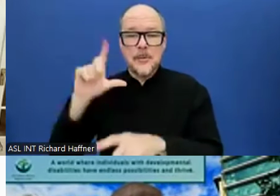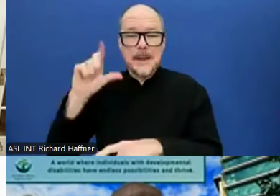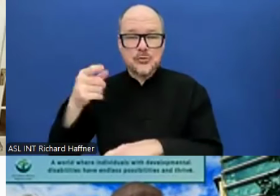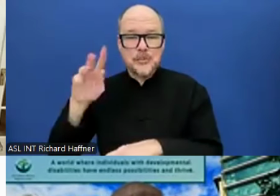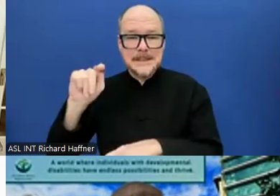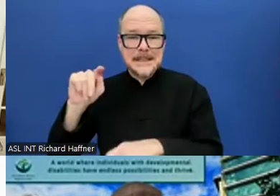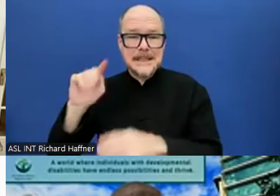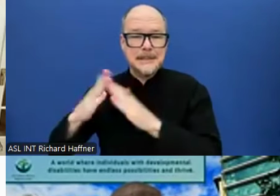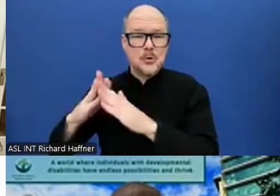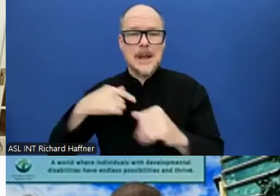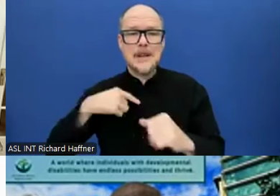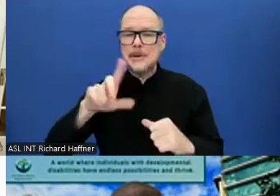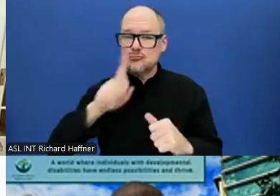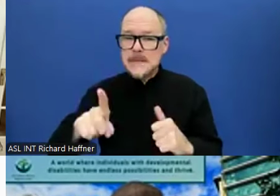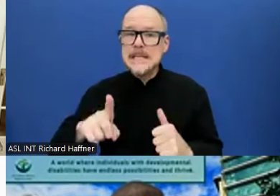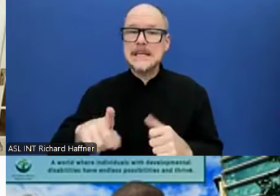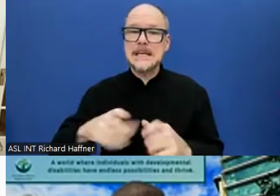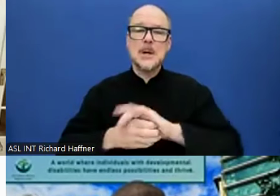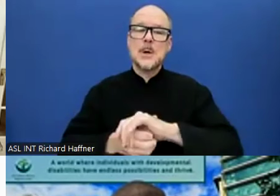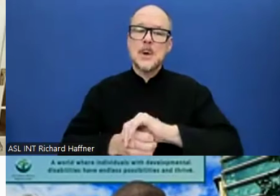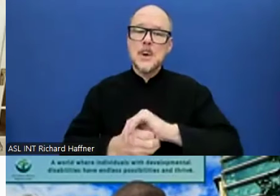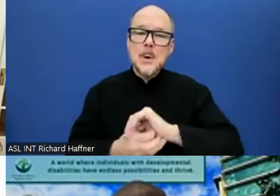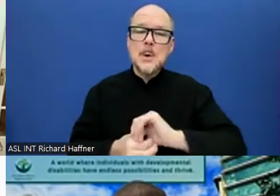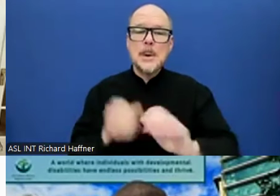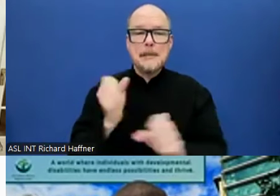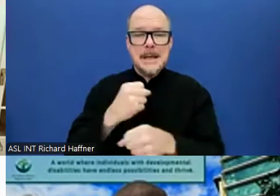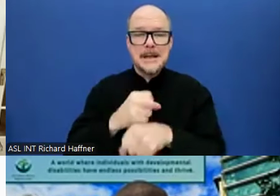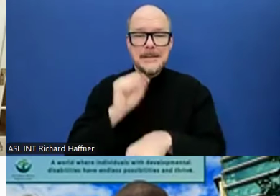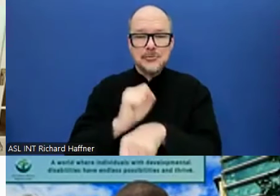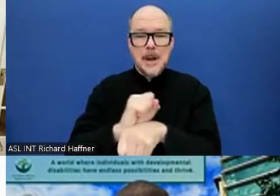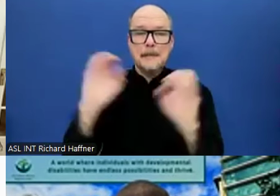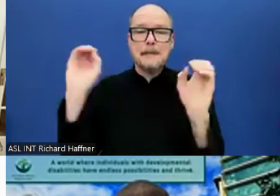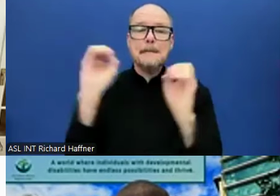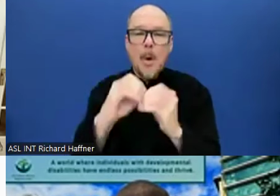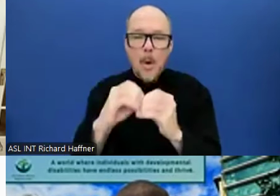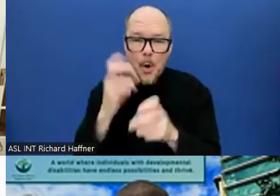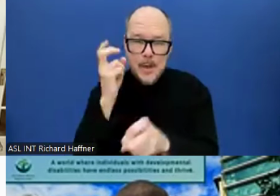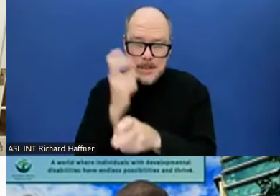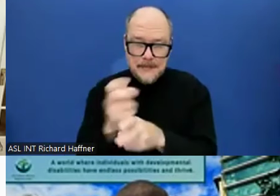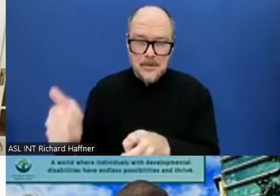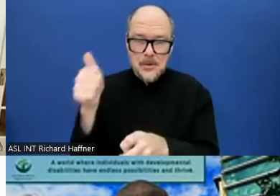I mean, it's really going to get, you're making the job more difficult. That's all I wanted to say.